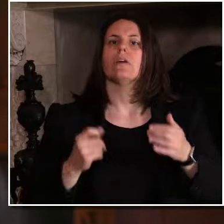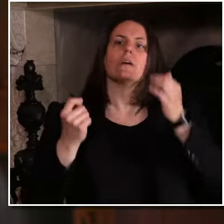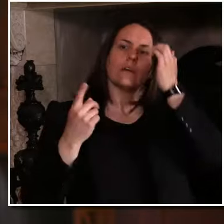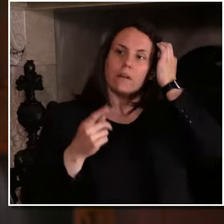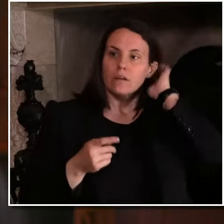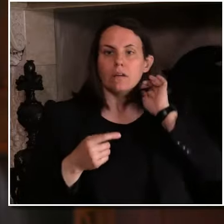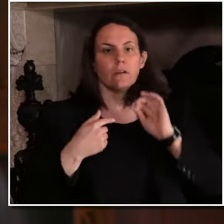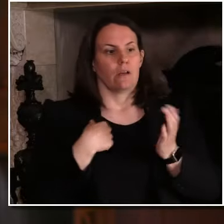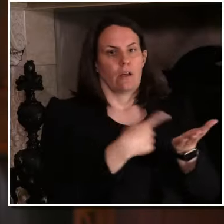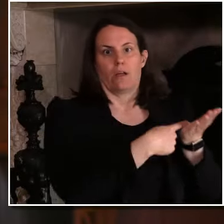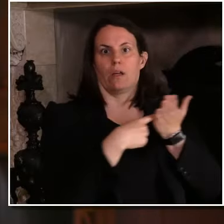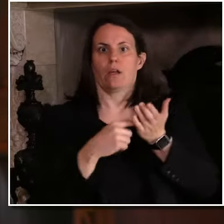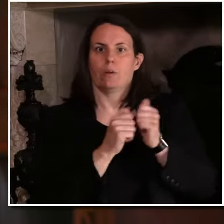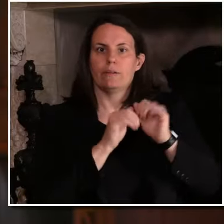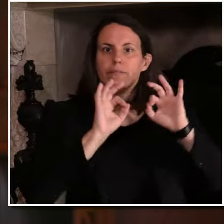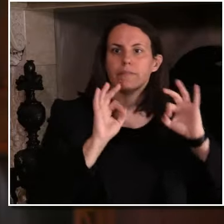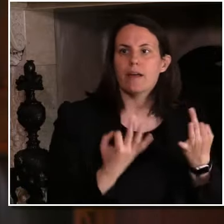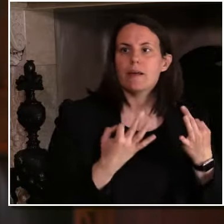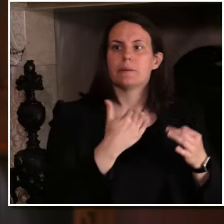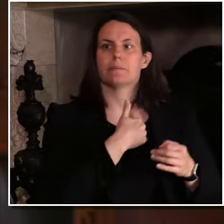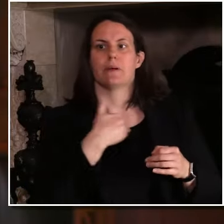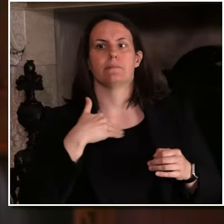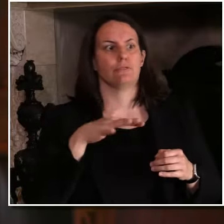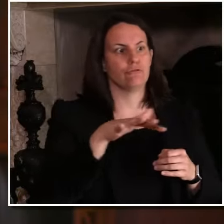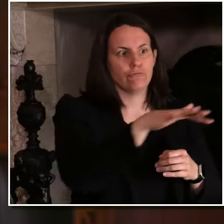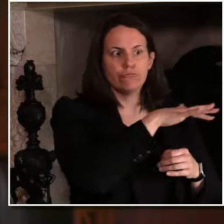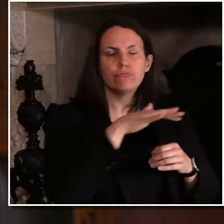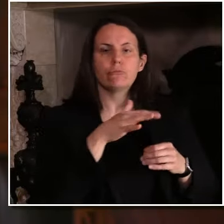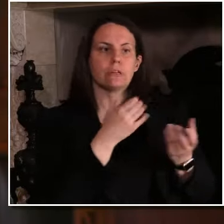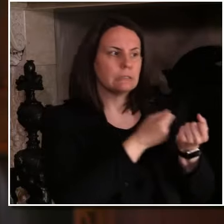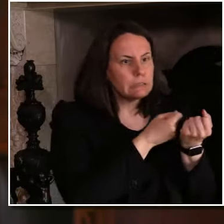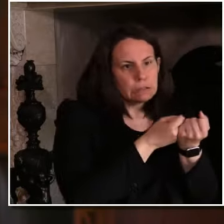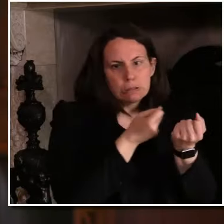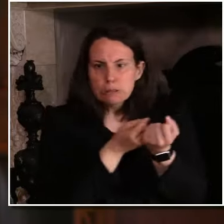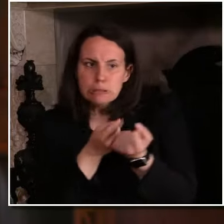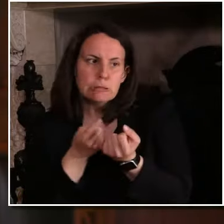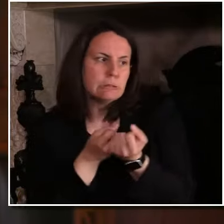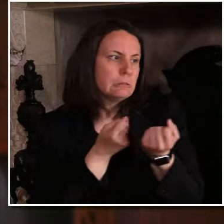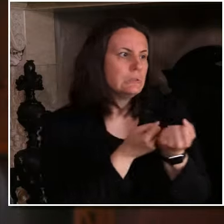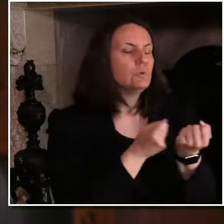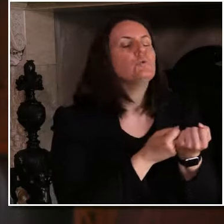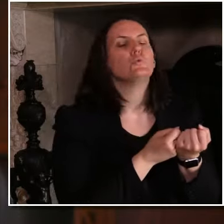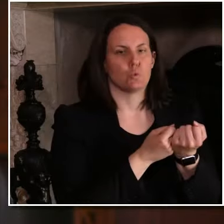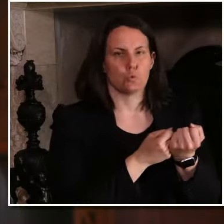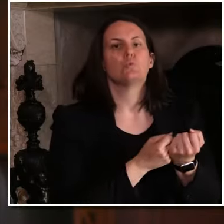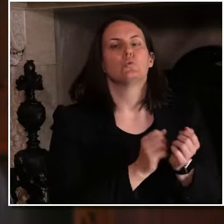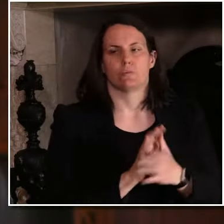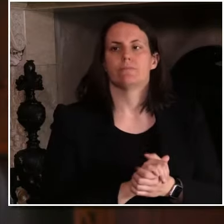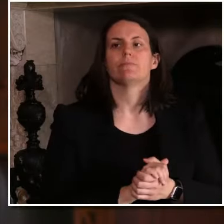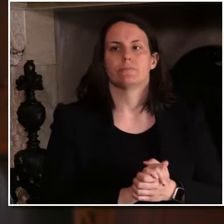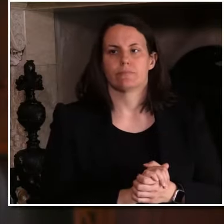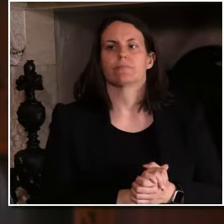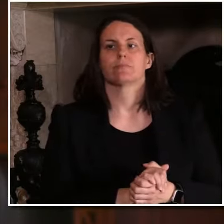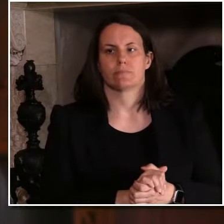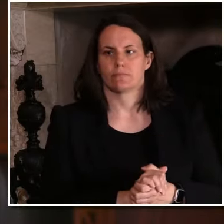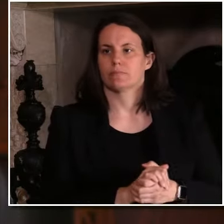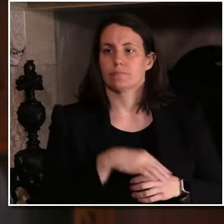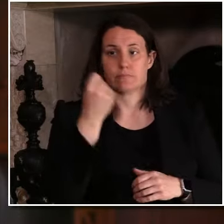there. We did not, as we have in other current situations,